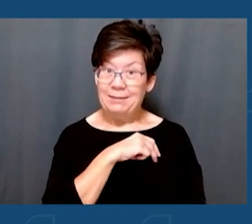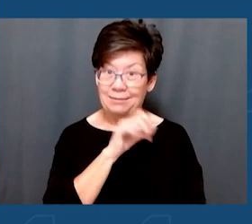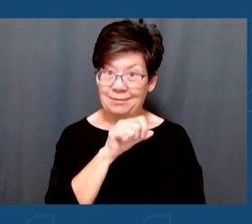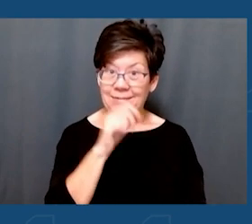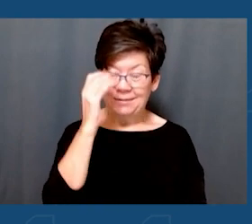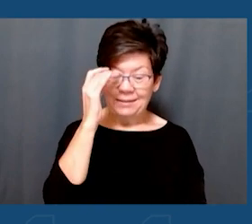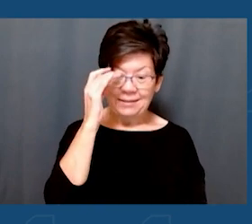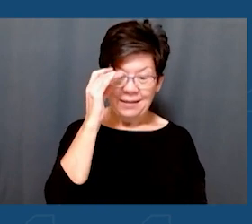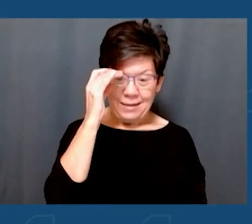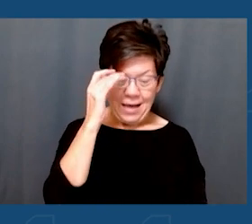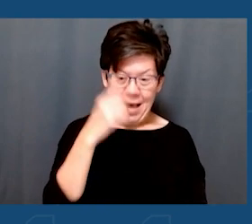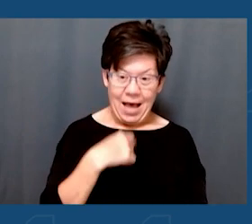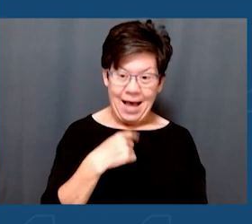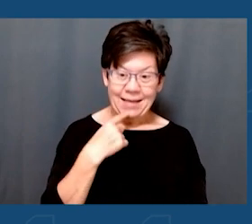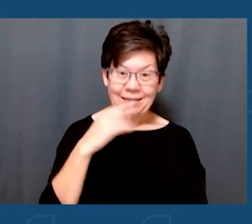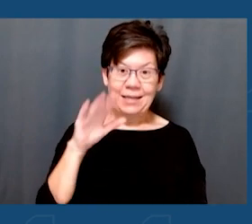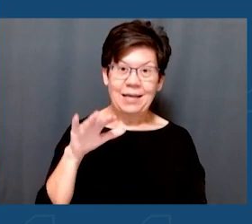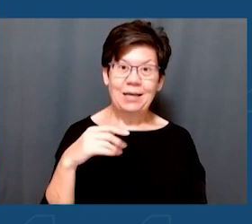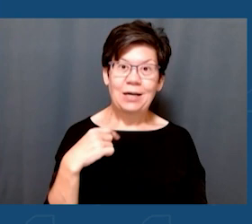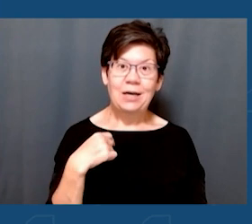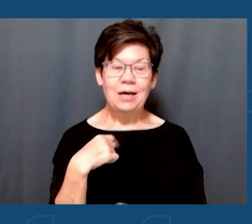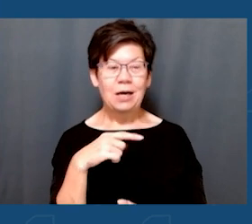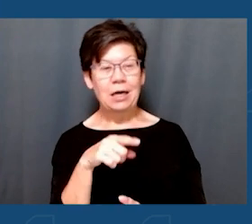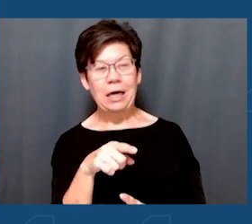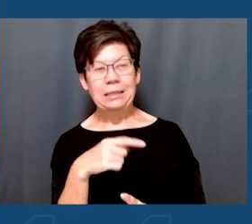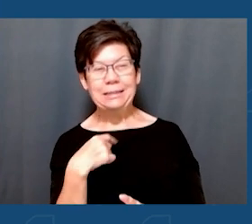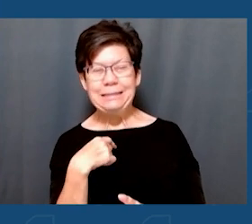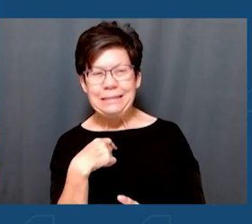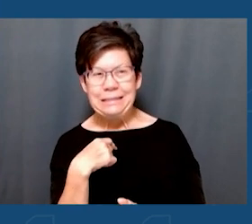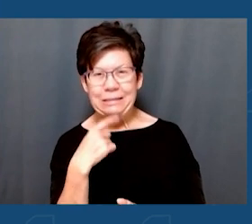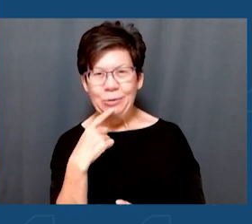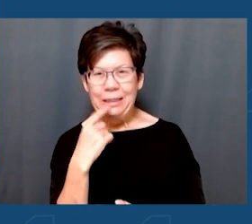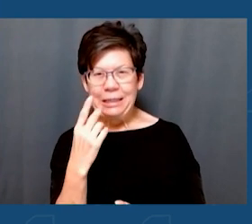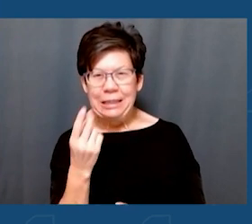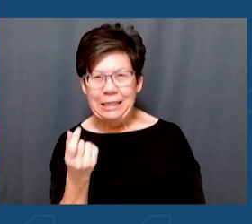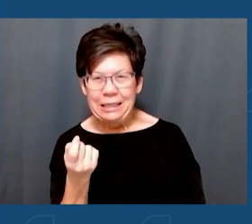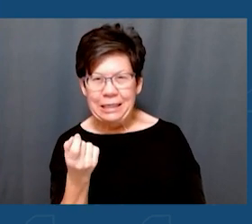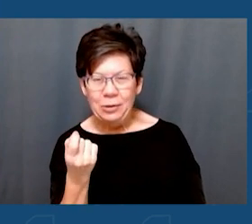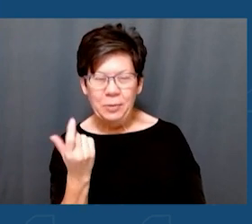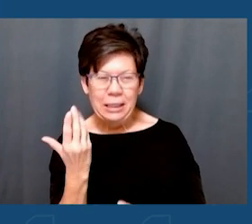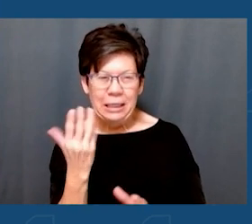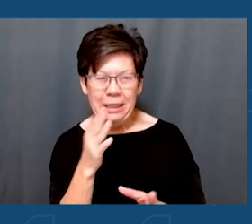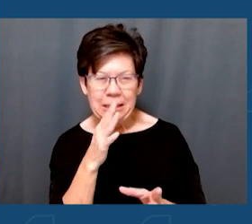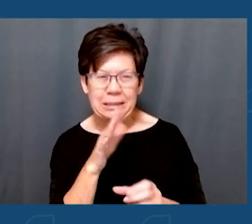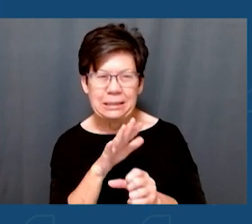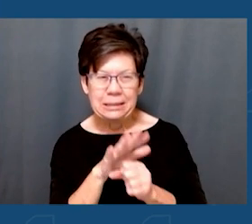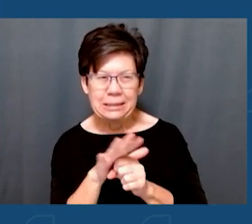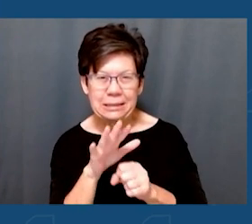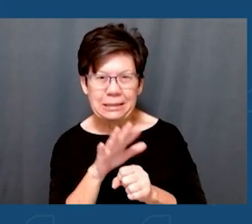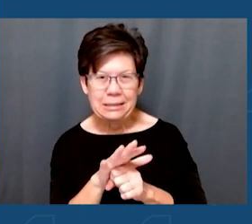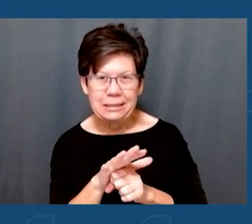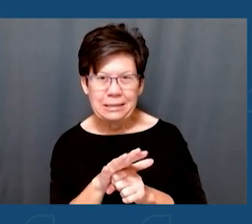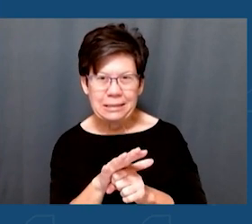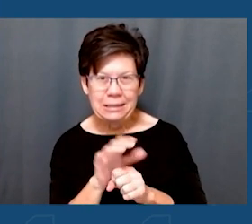and said, we're just a little bit short of where we need to be. Can you